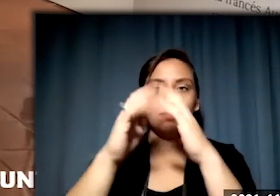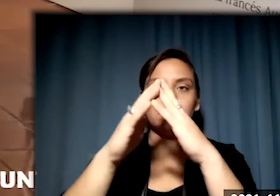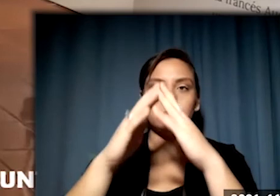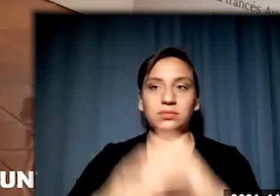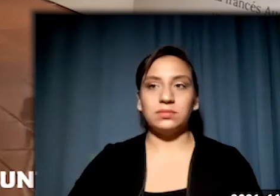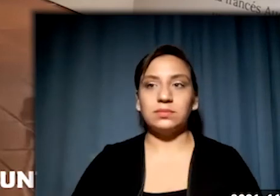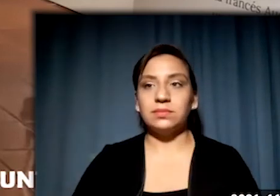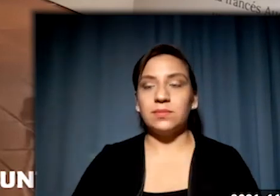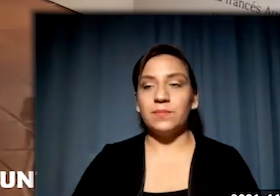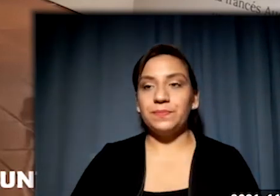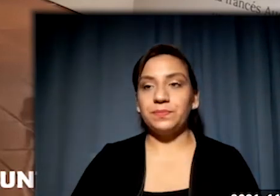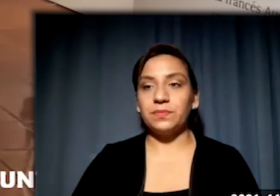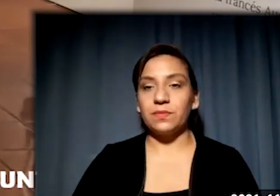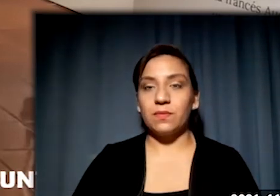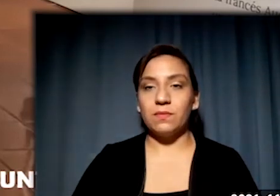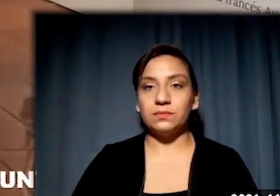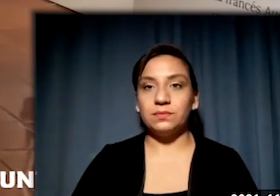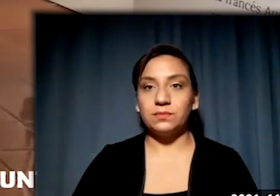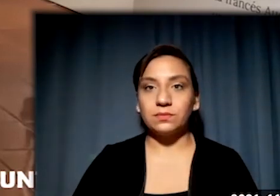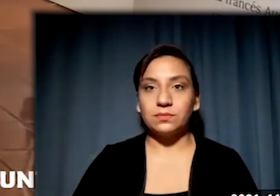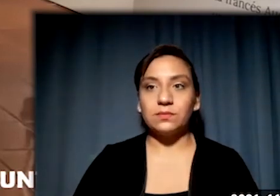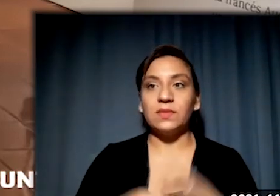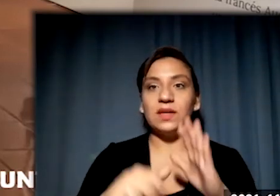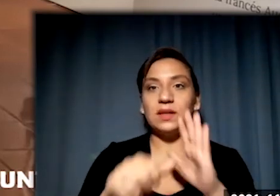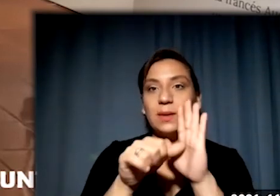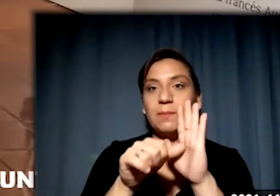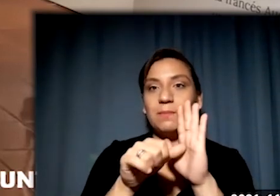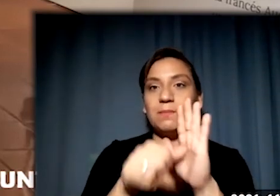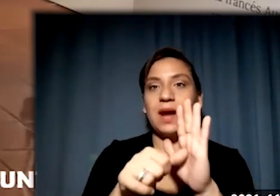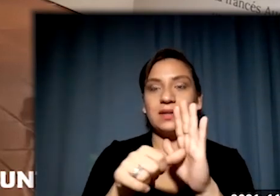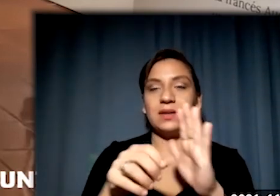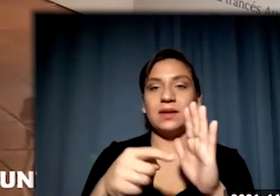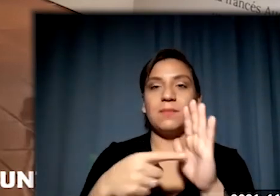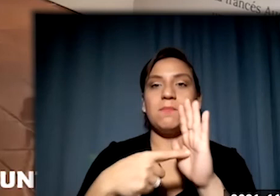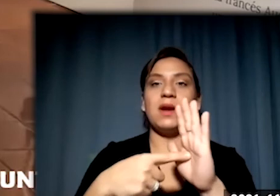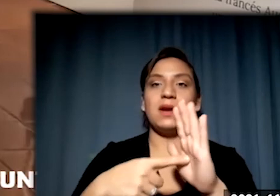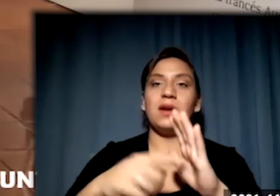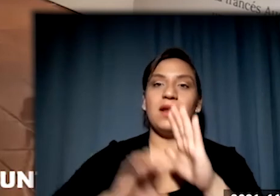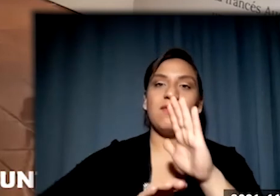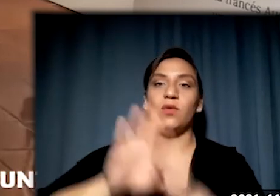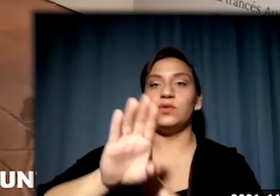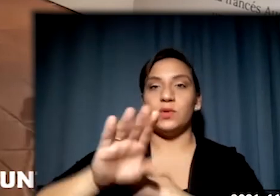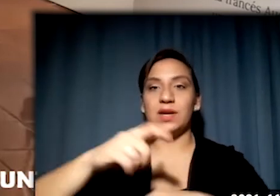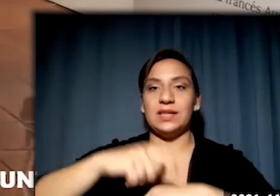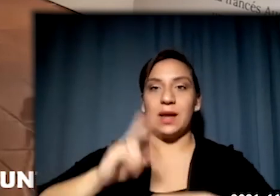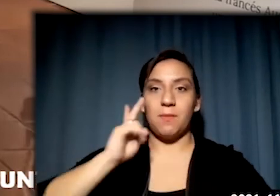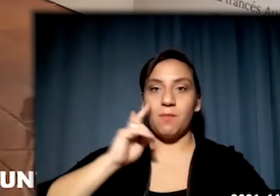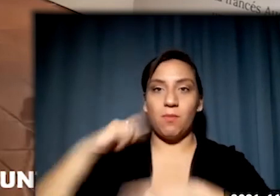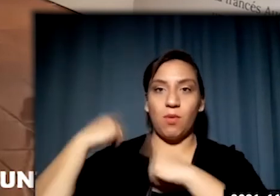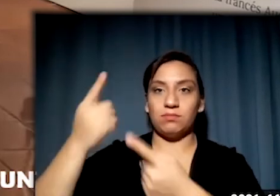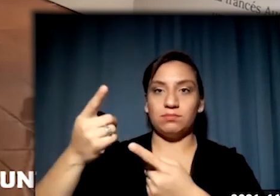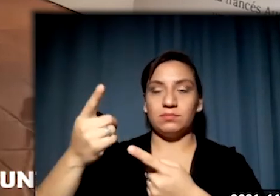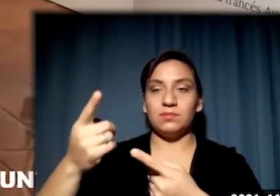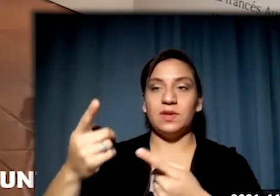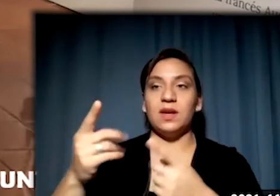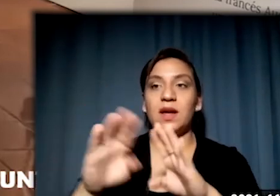its evolution in time. The exhibition opened to the public on September 15, 2021, and for